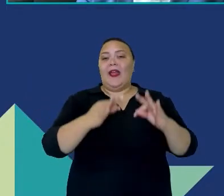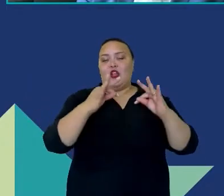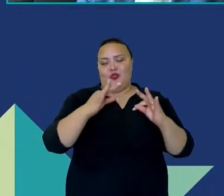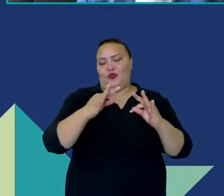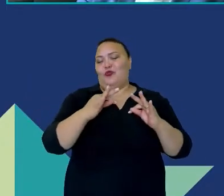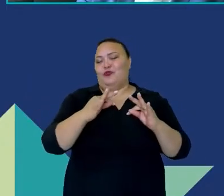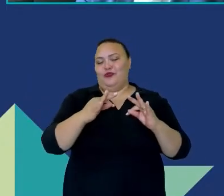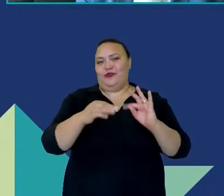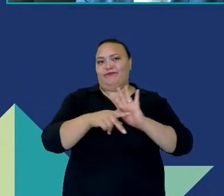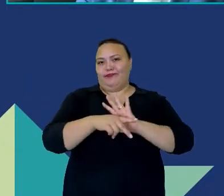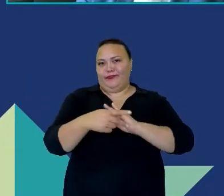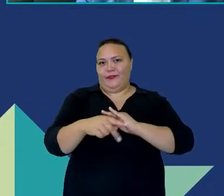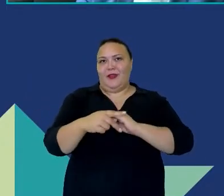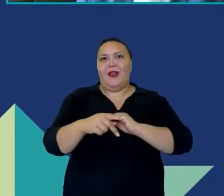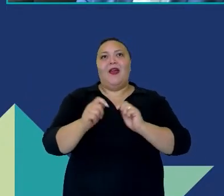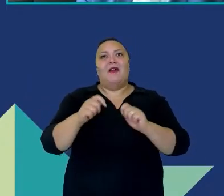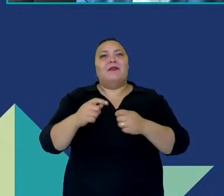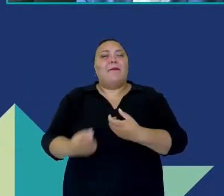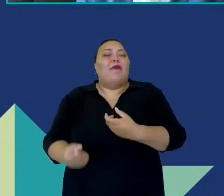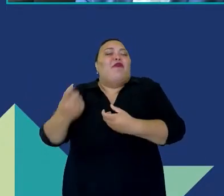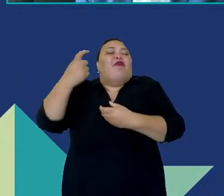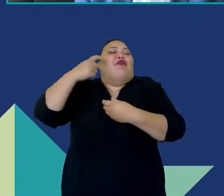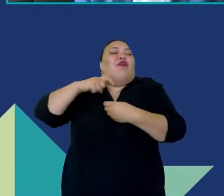very interesting photography.